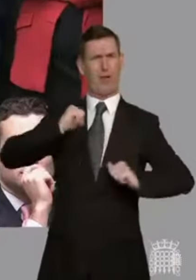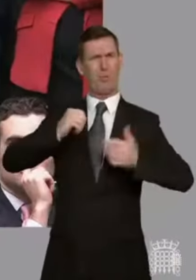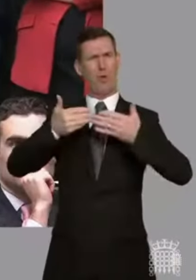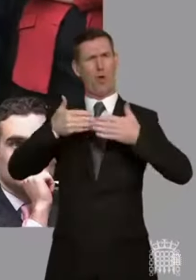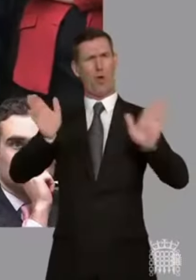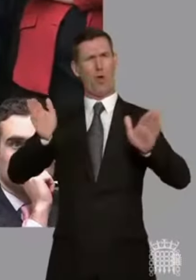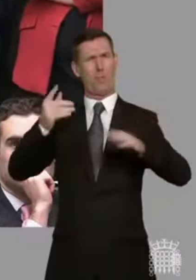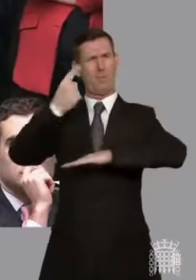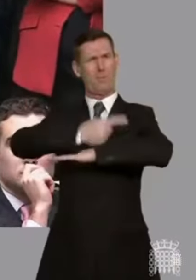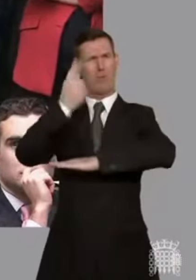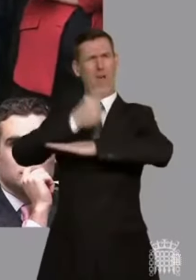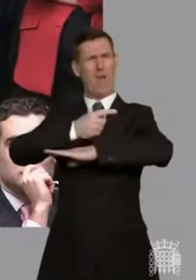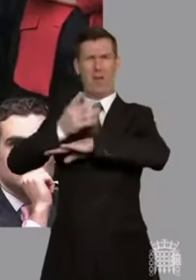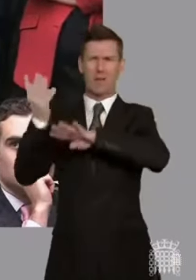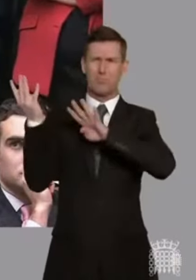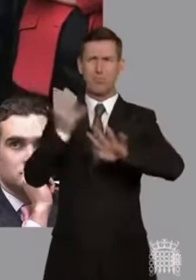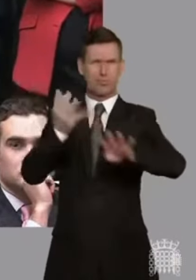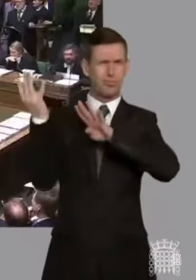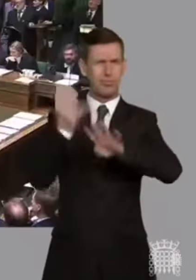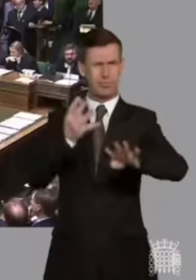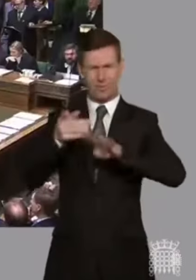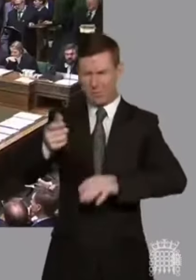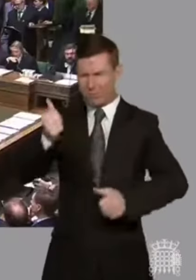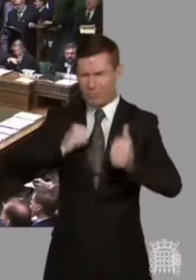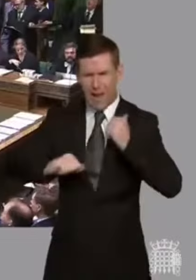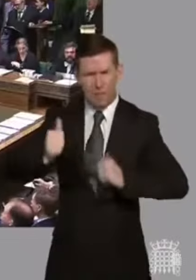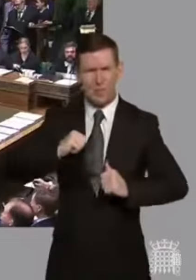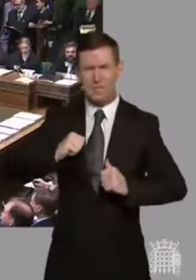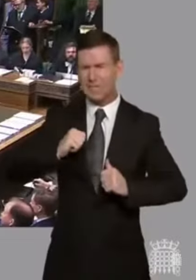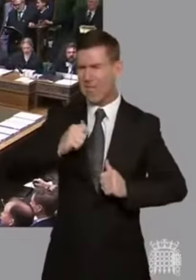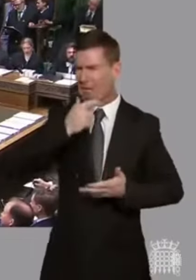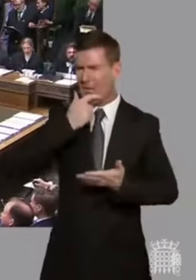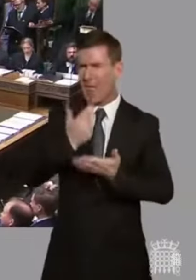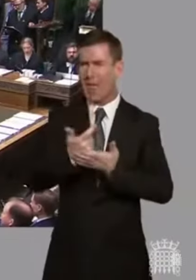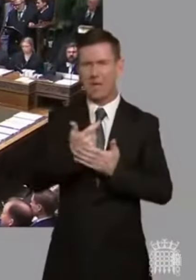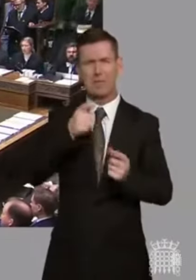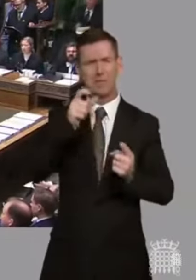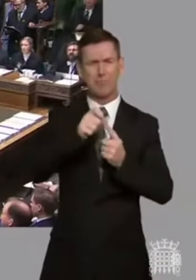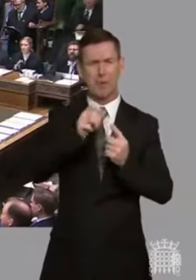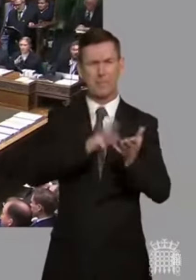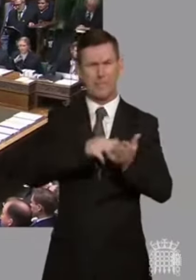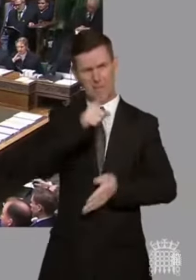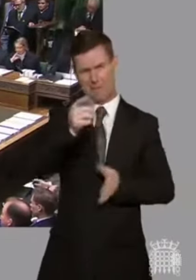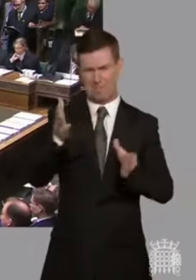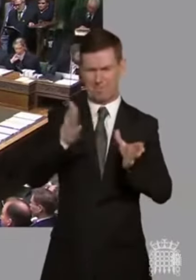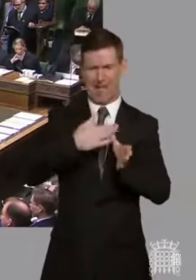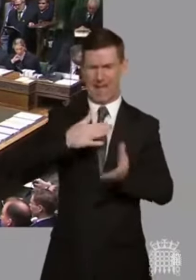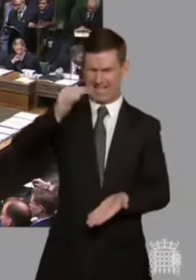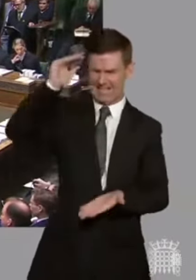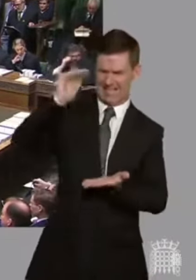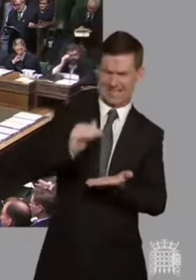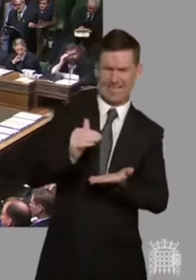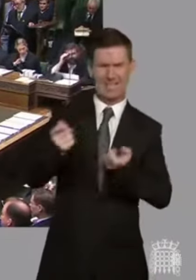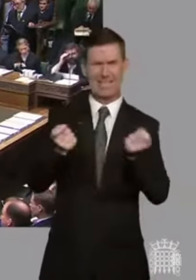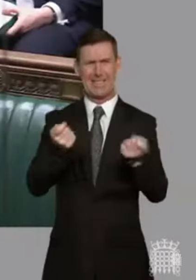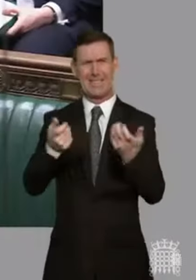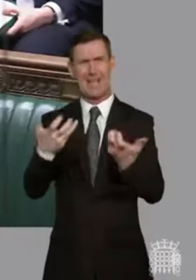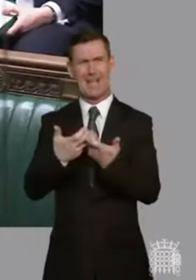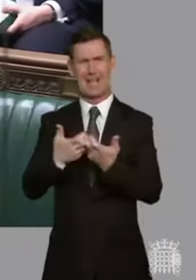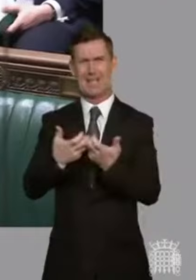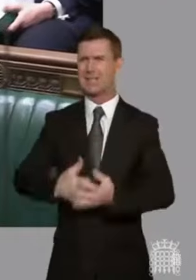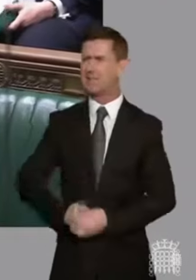is doing to bring these numbers back under control? Well, I'm grateful to him for raising this because we know that